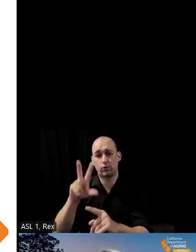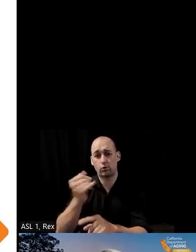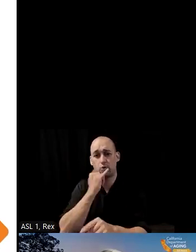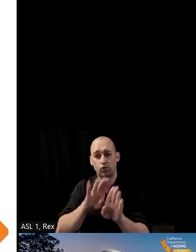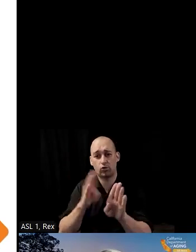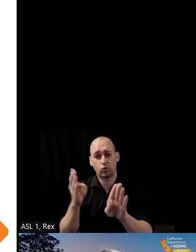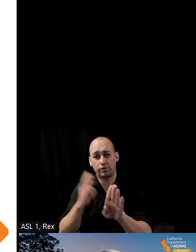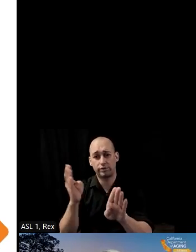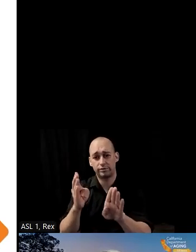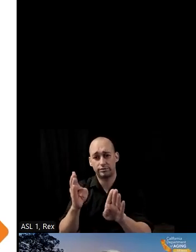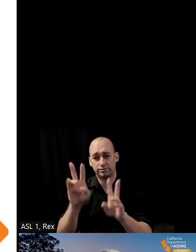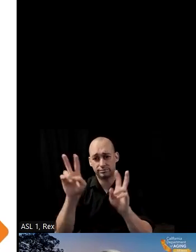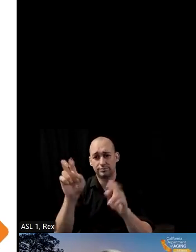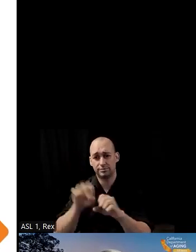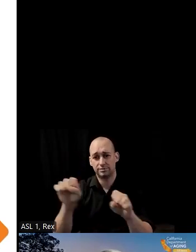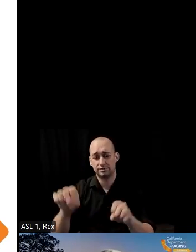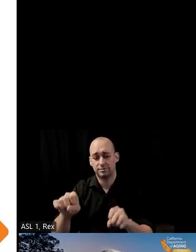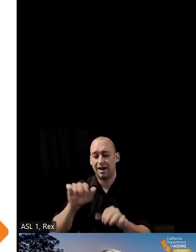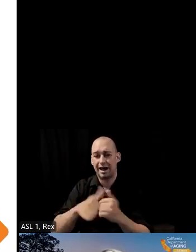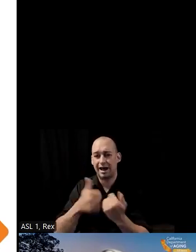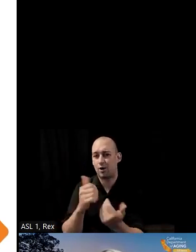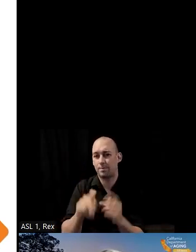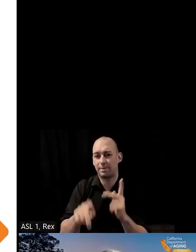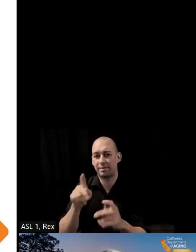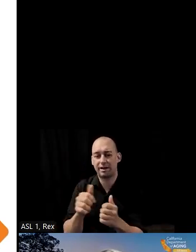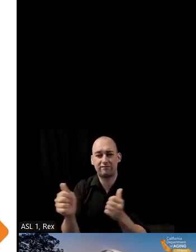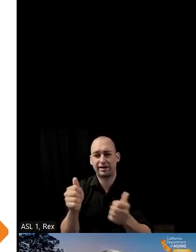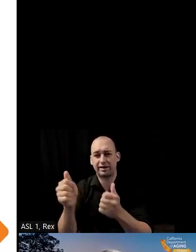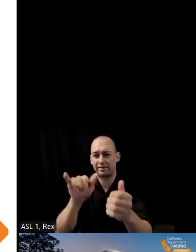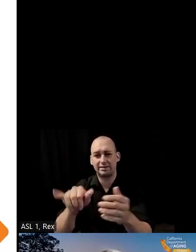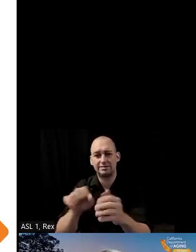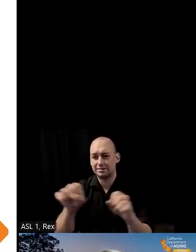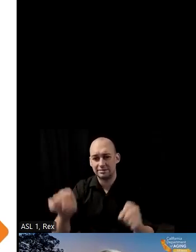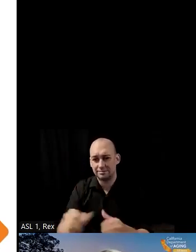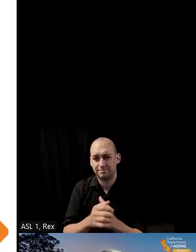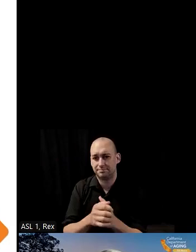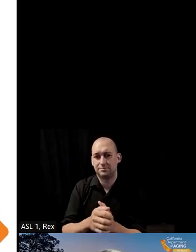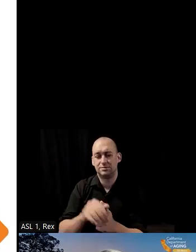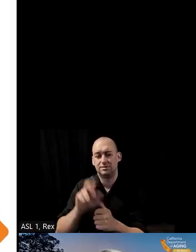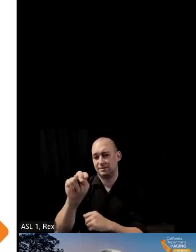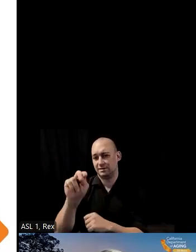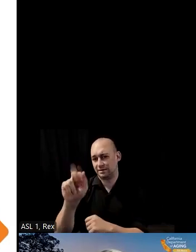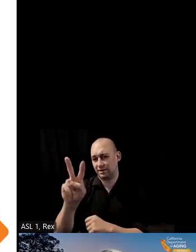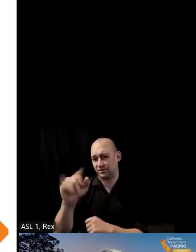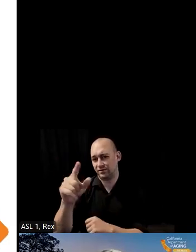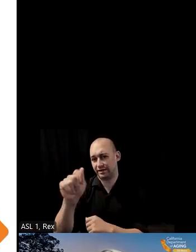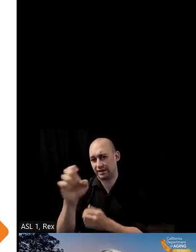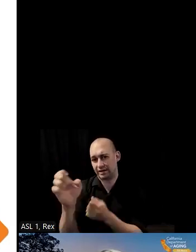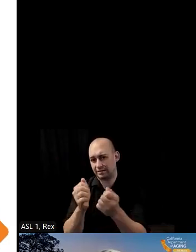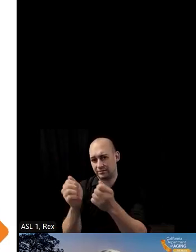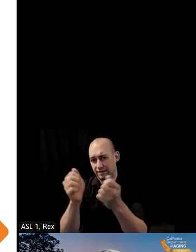of how people navigate the system. This is one of our 4 key pillars of system change through the Master Plan for